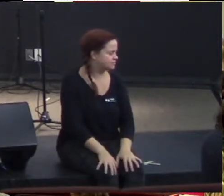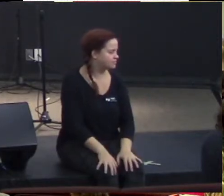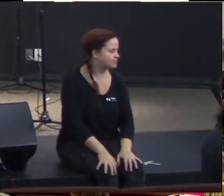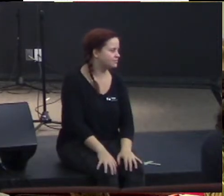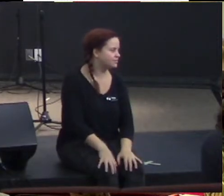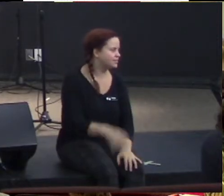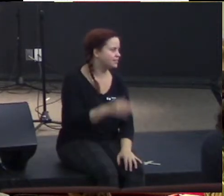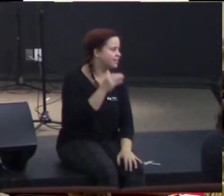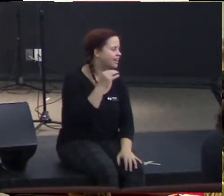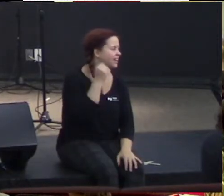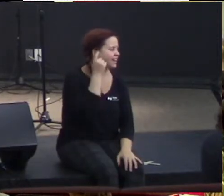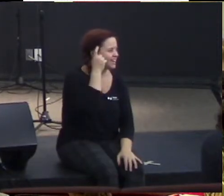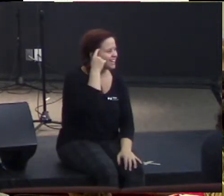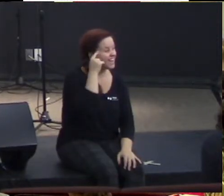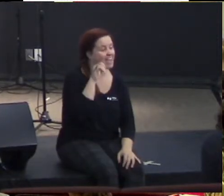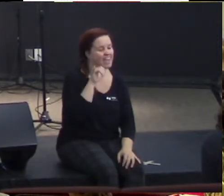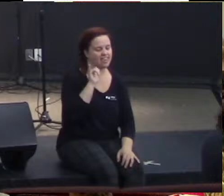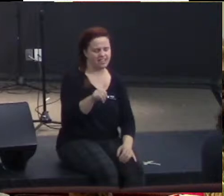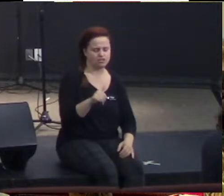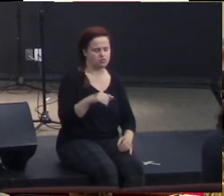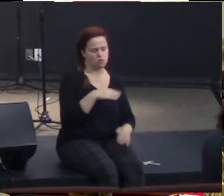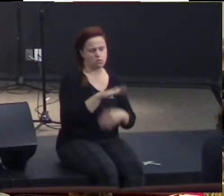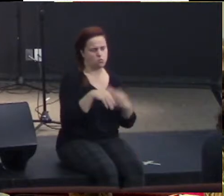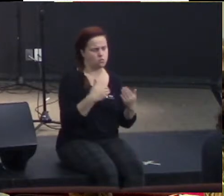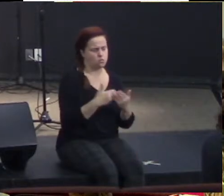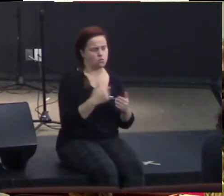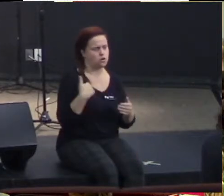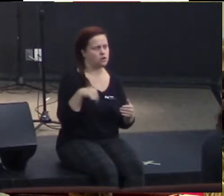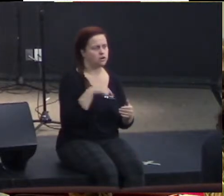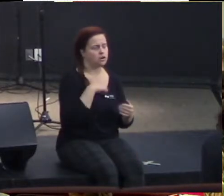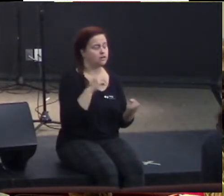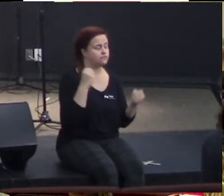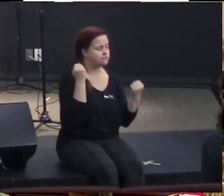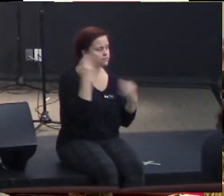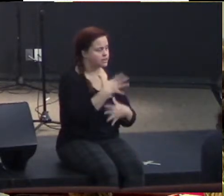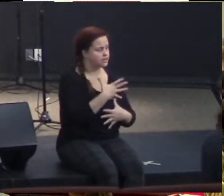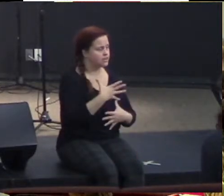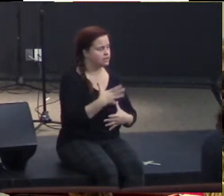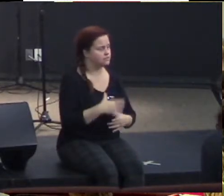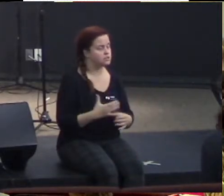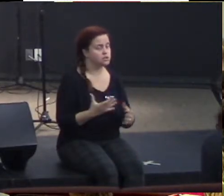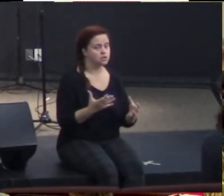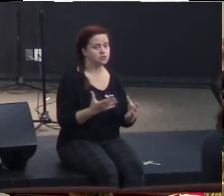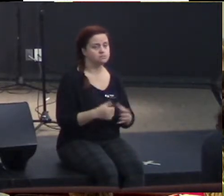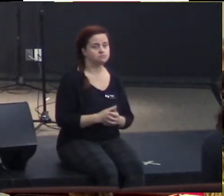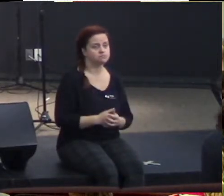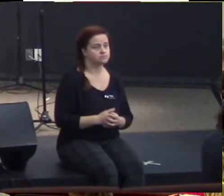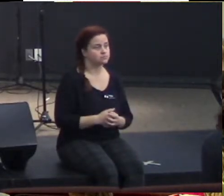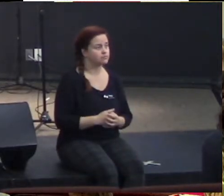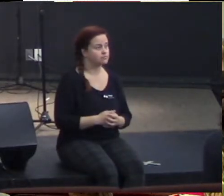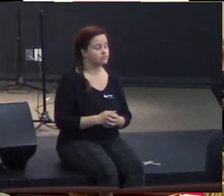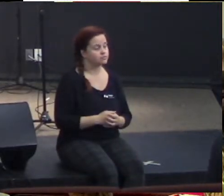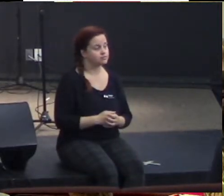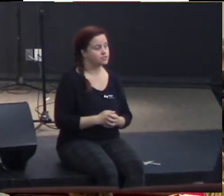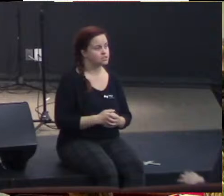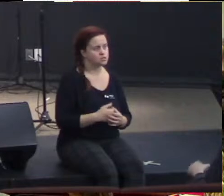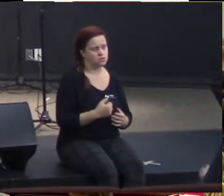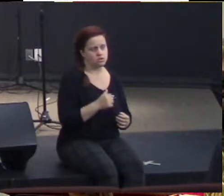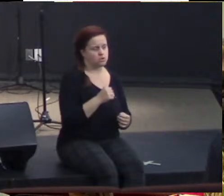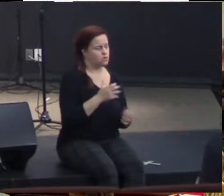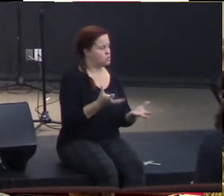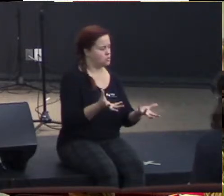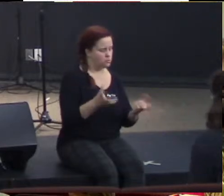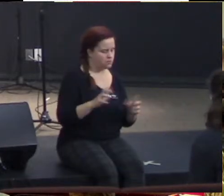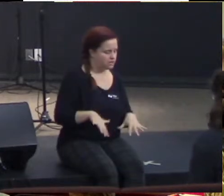we're all afraid of, right? We want truth to be spoken into our lives. We just don't want to be truth bombed and then abandoned.